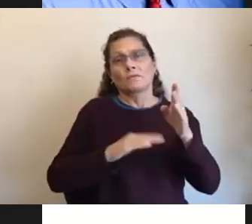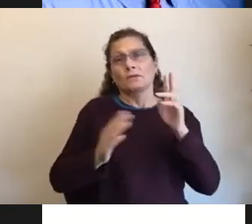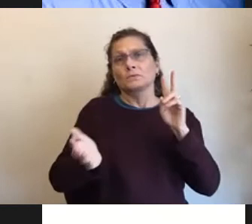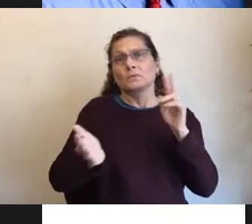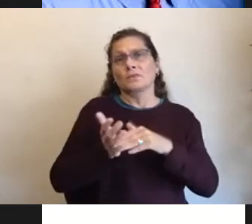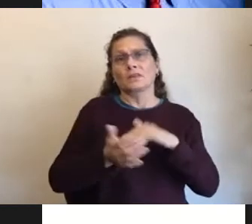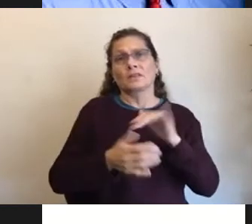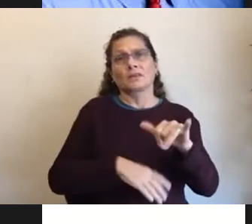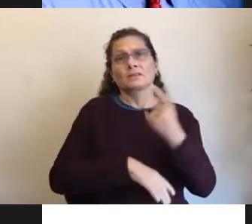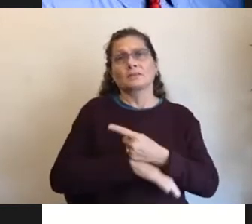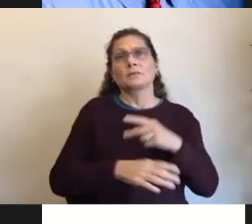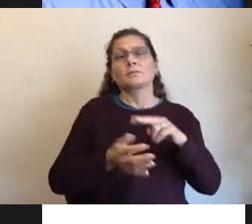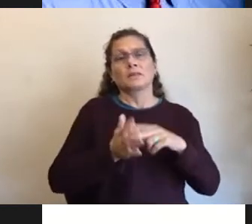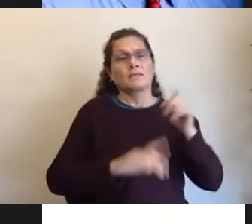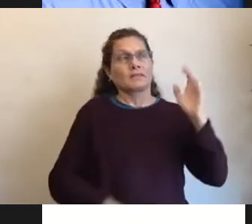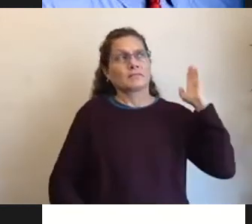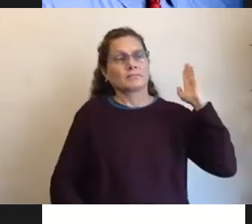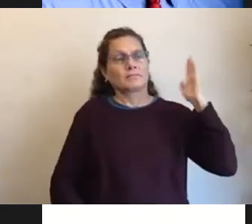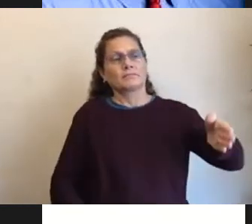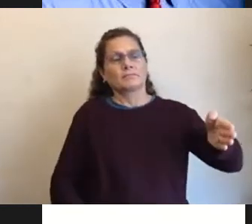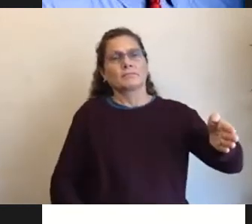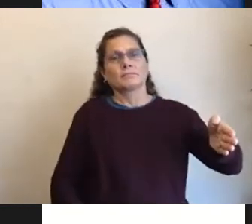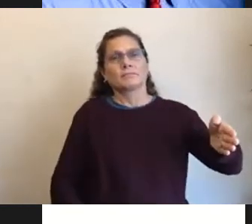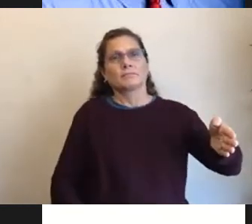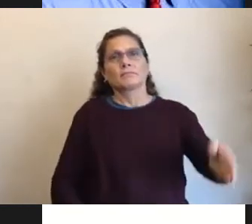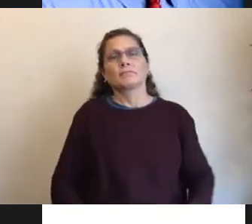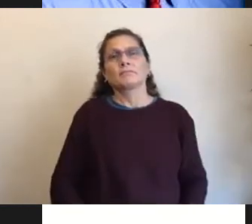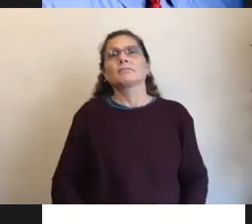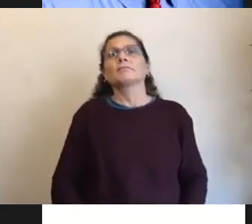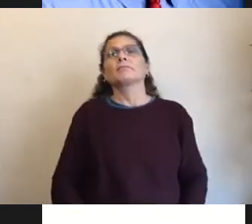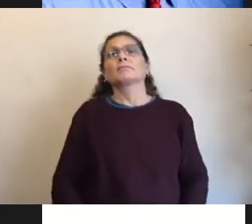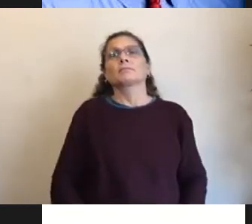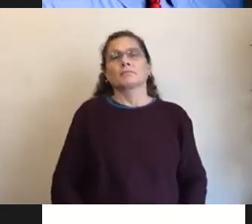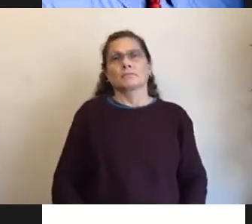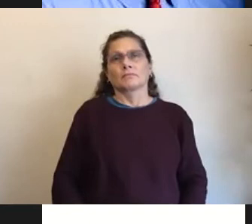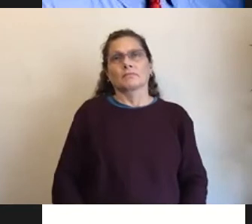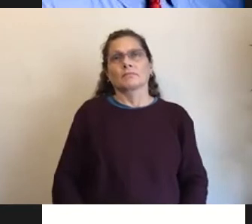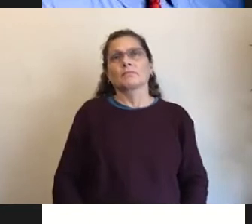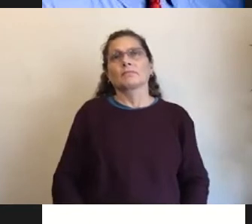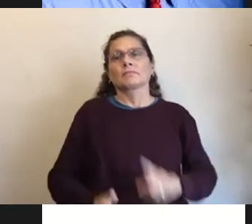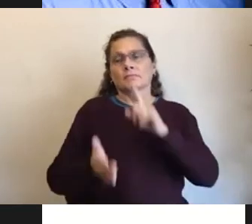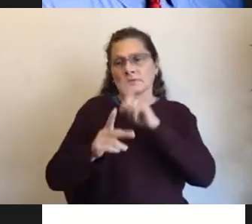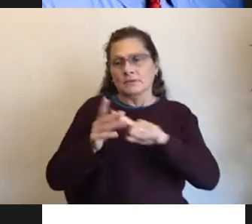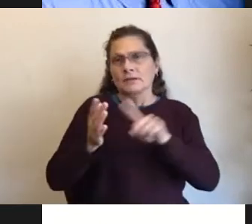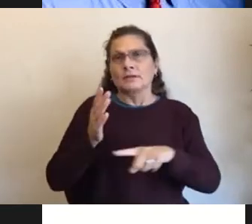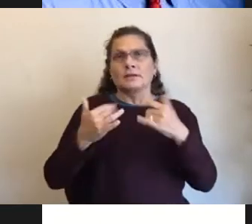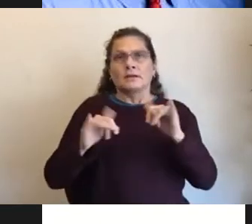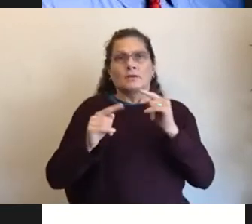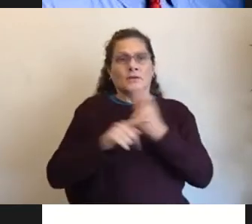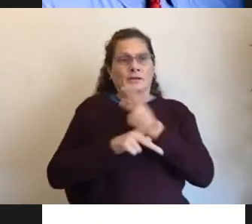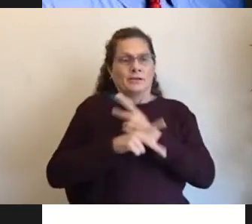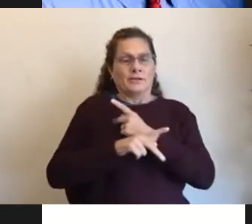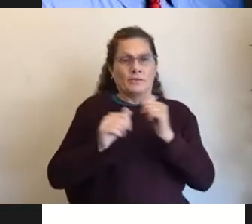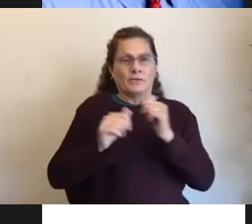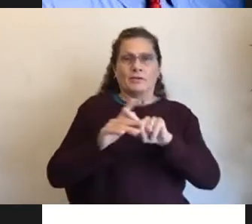With that being said, we are continuously working to find other opportunities. So we're looking at mobile sites to be opened